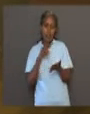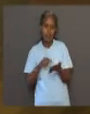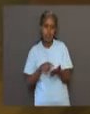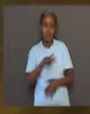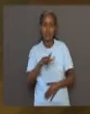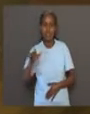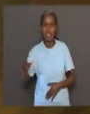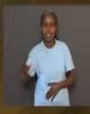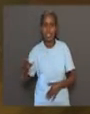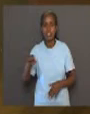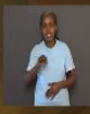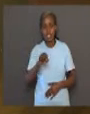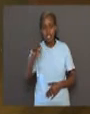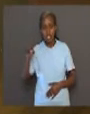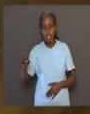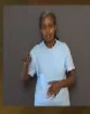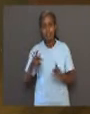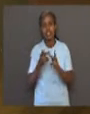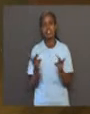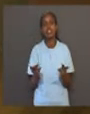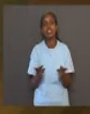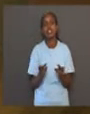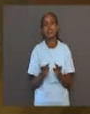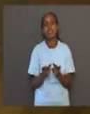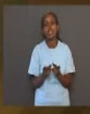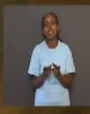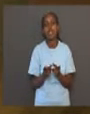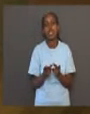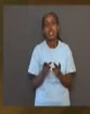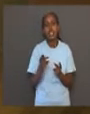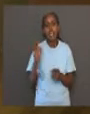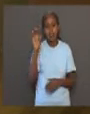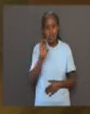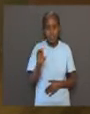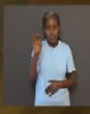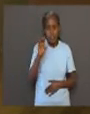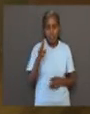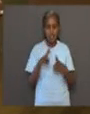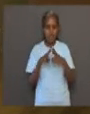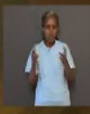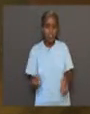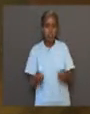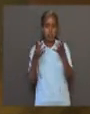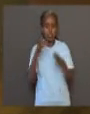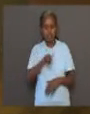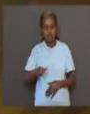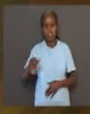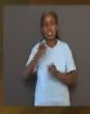of a line segment in space can be found in very much the same